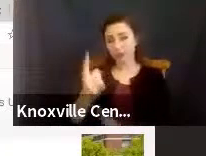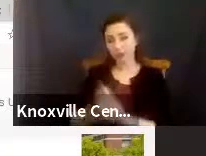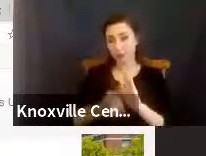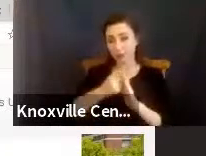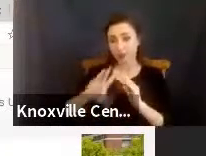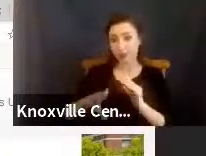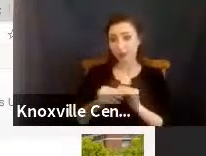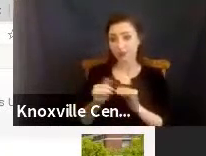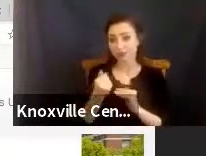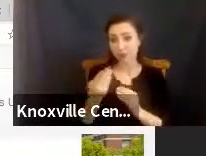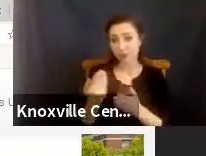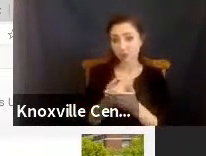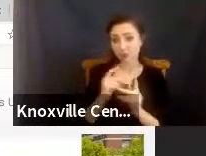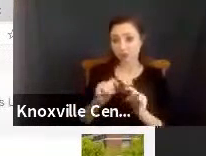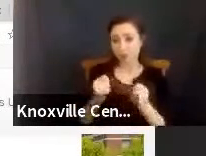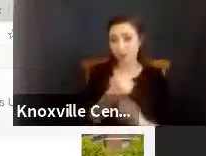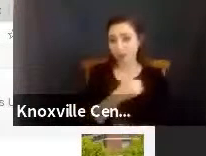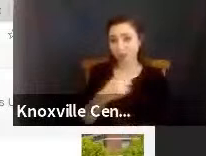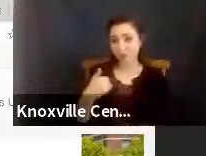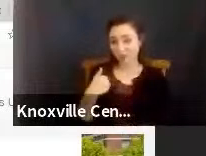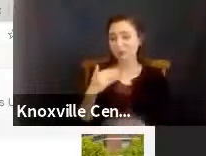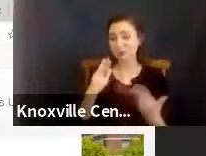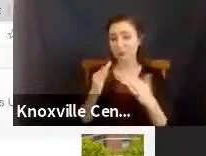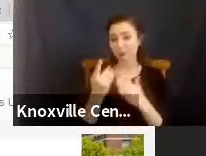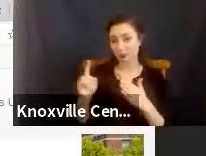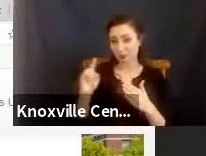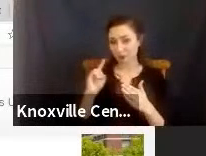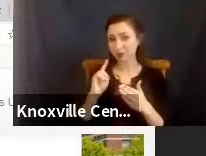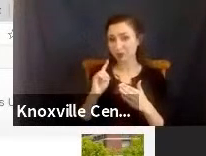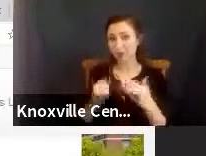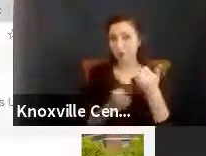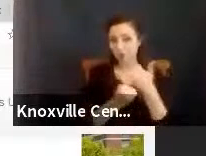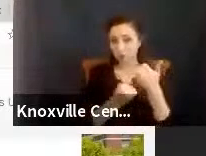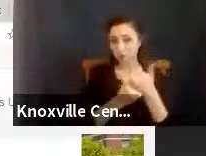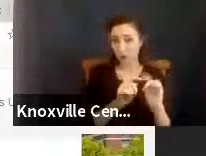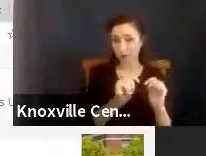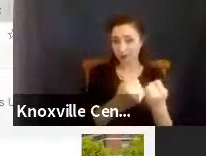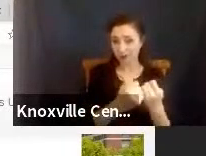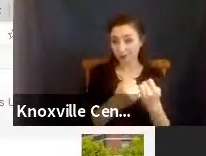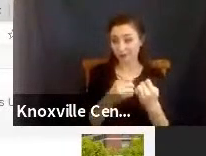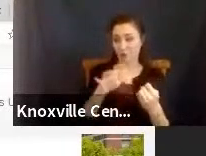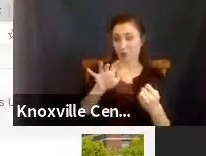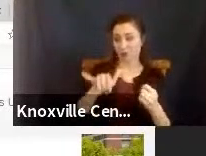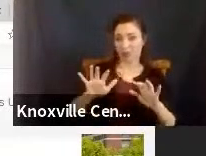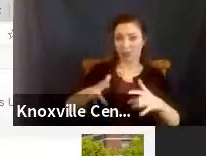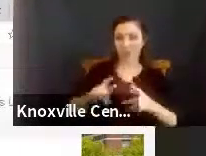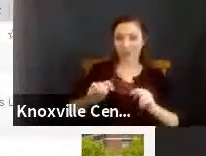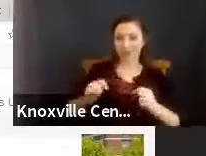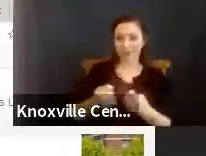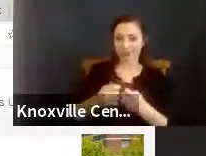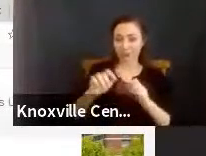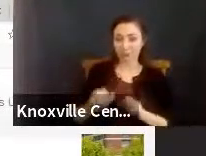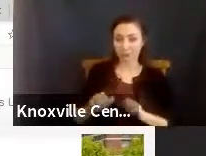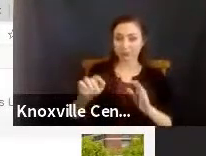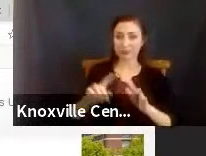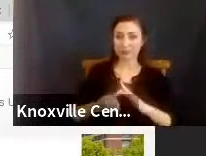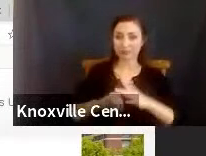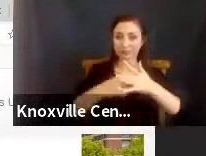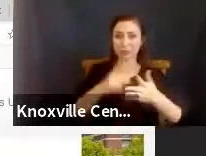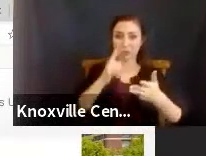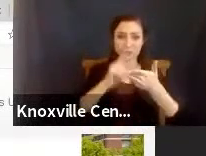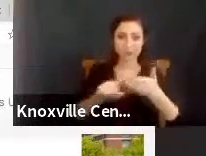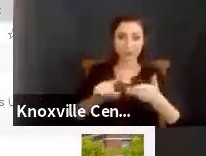epi support team from last week. With this team, we continue to be able to initiate investigations in the desired